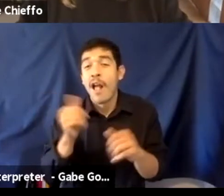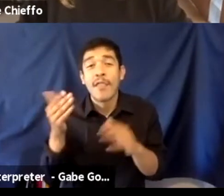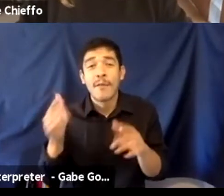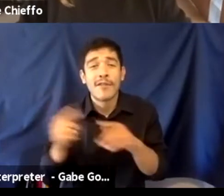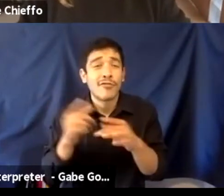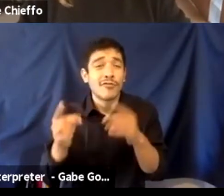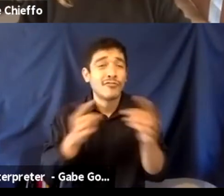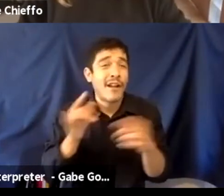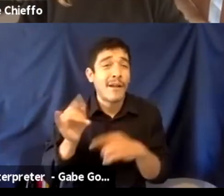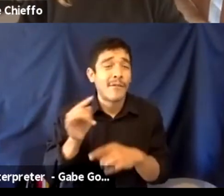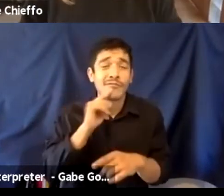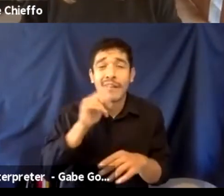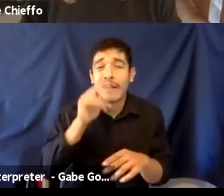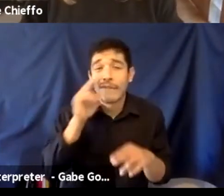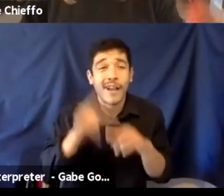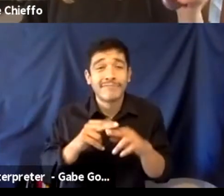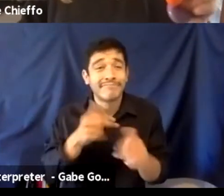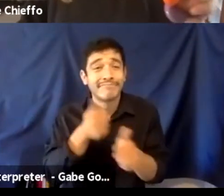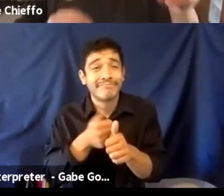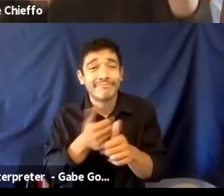it. It's just fun.